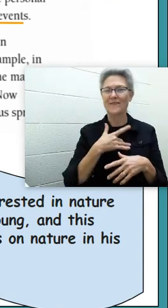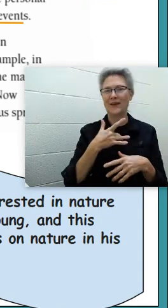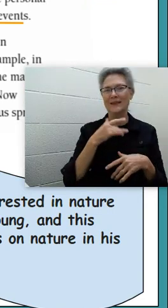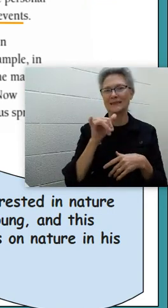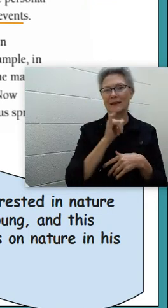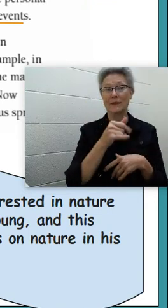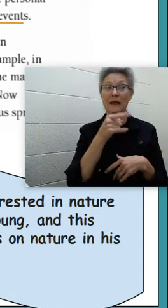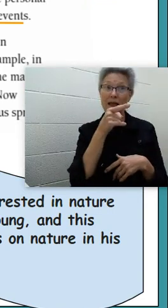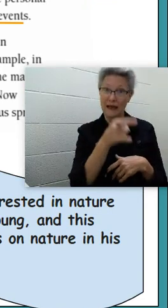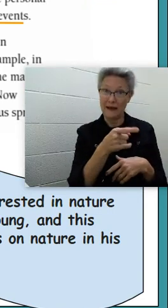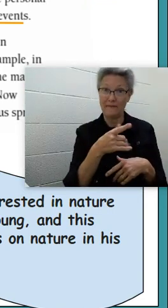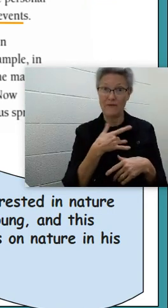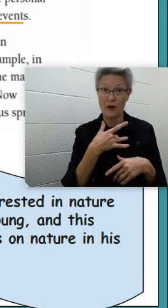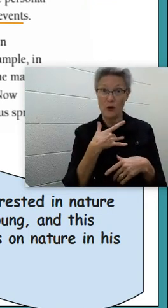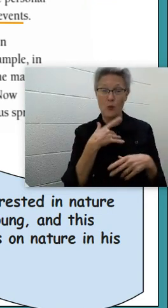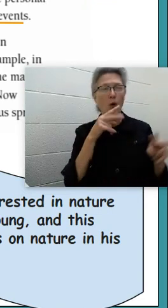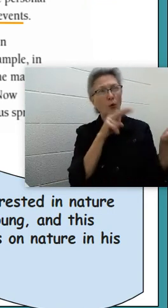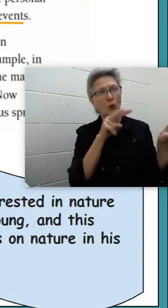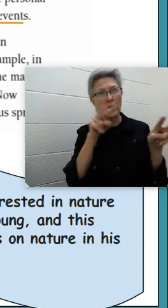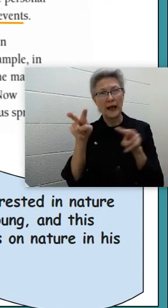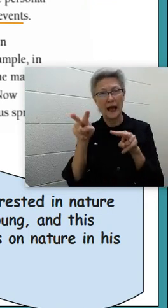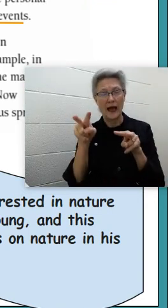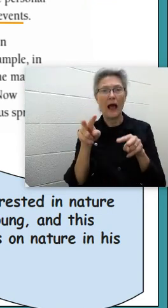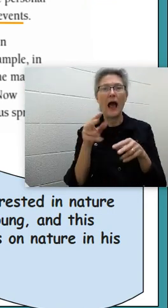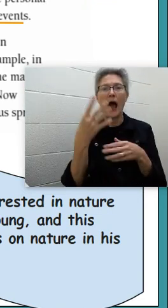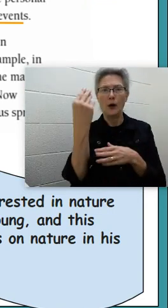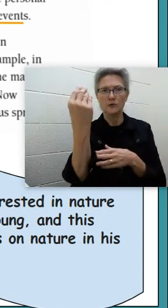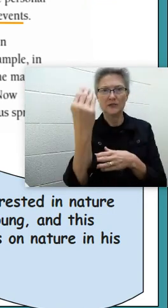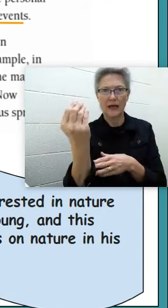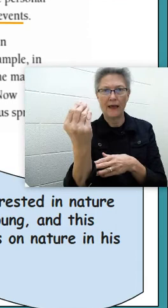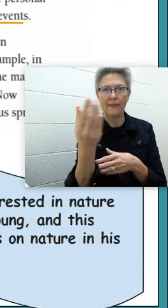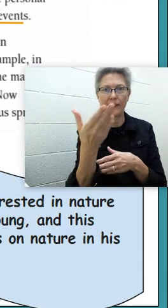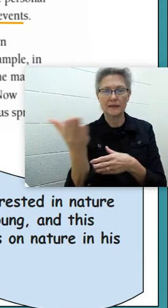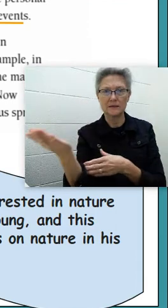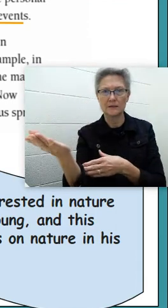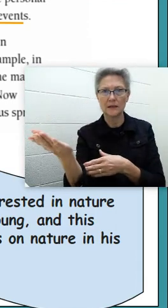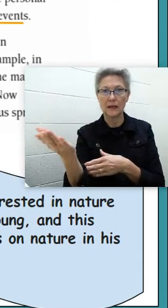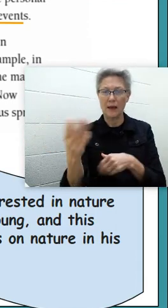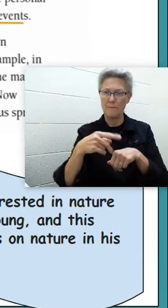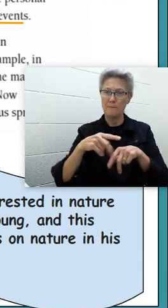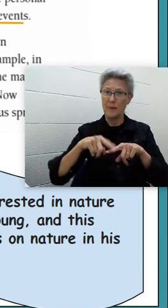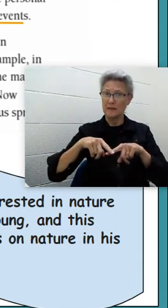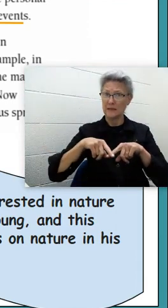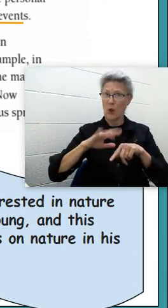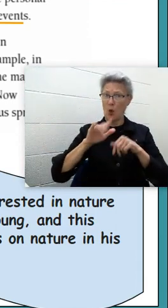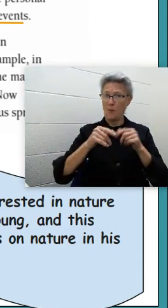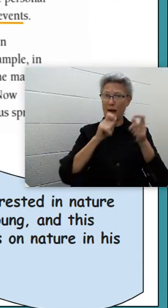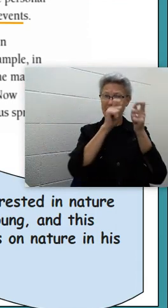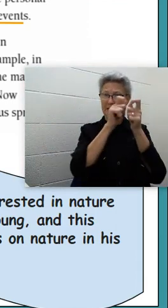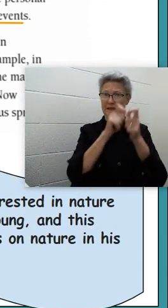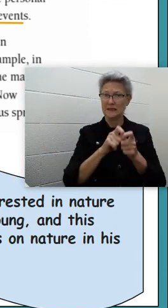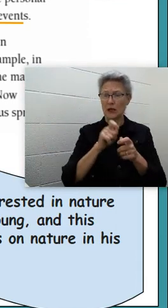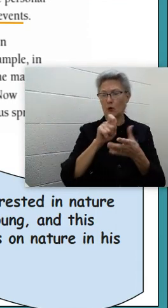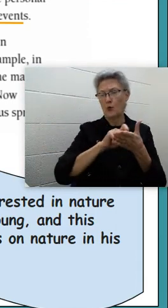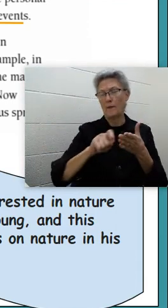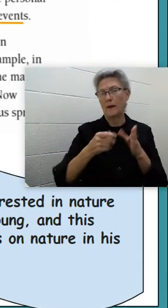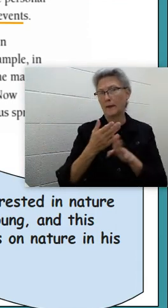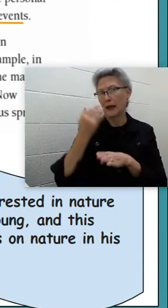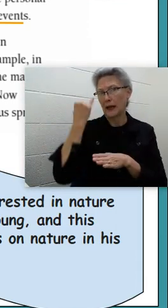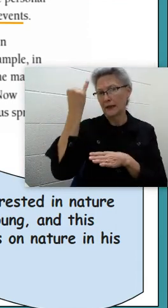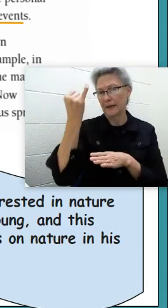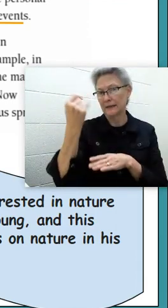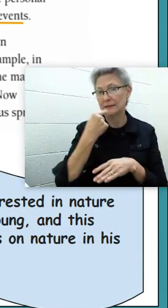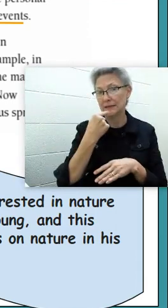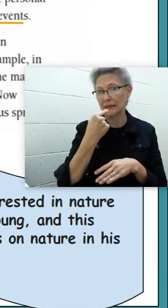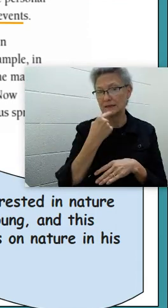he felt while observing nature. Based off all of my details, I wrote my main idea down below. It